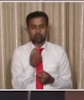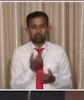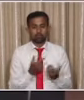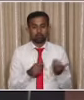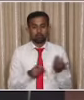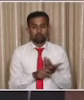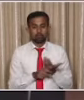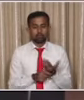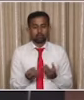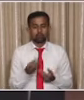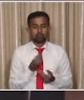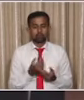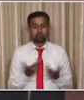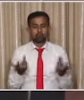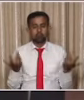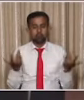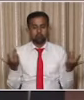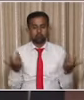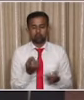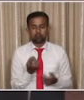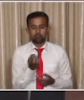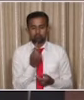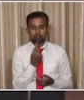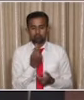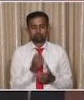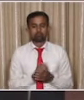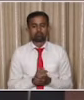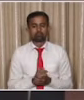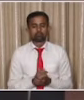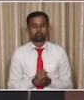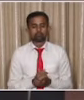you ships to take the troops away.